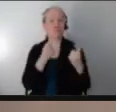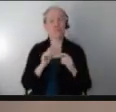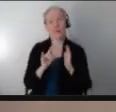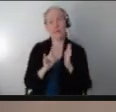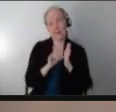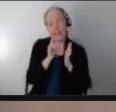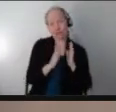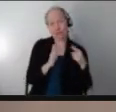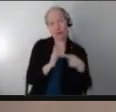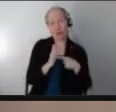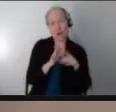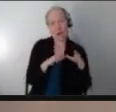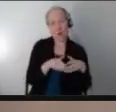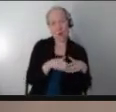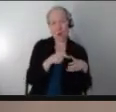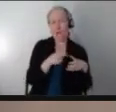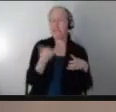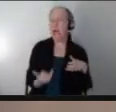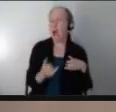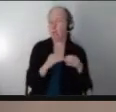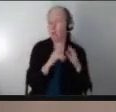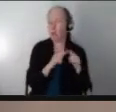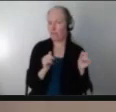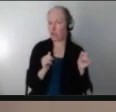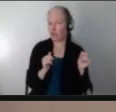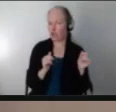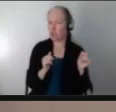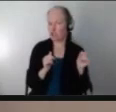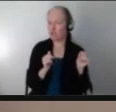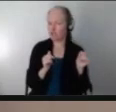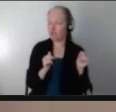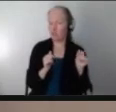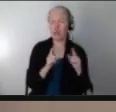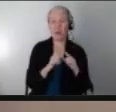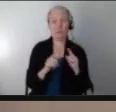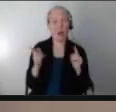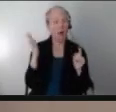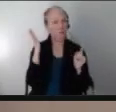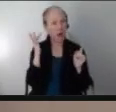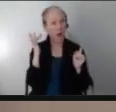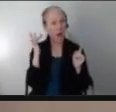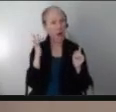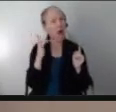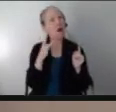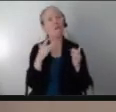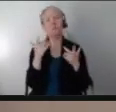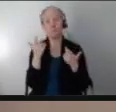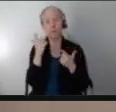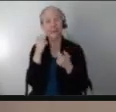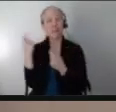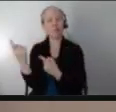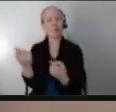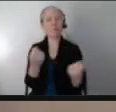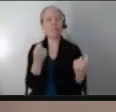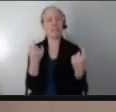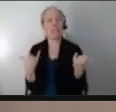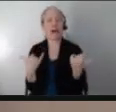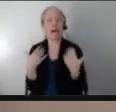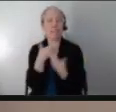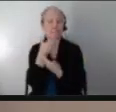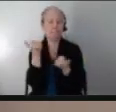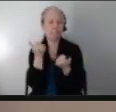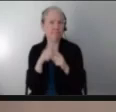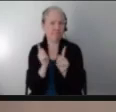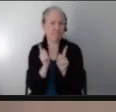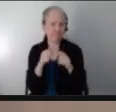is more diverse now than ever, but a large part of that has to do with the recruitment that we do. For